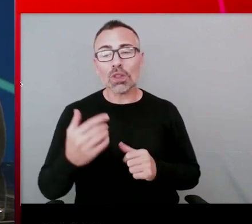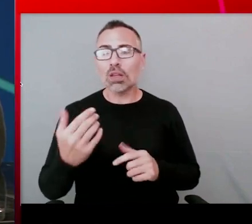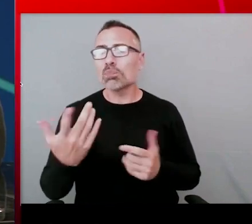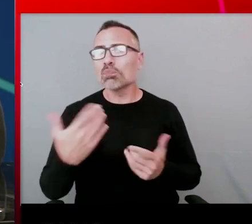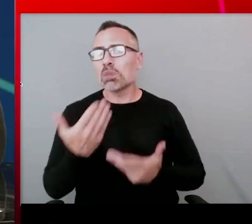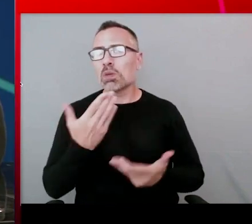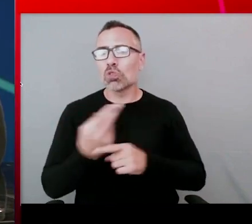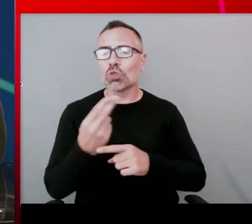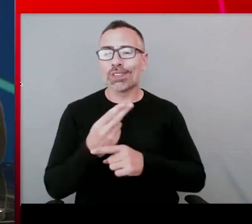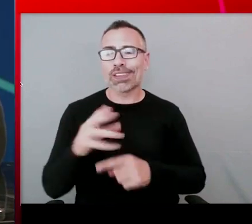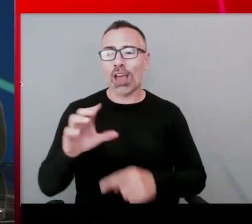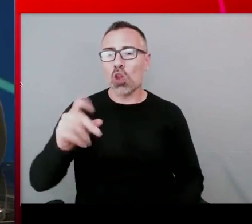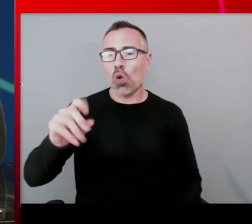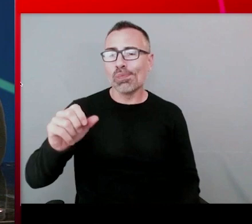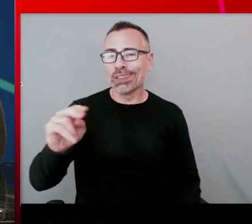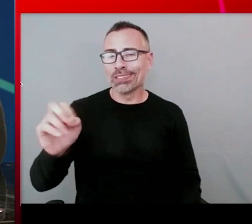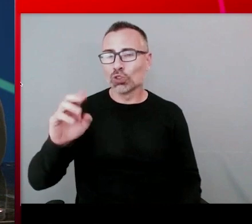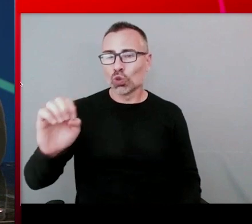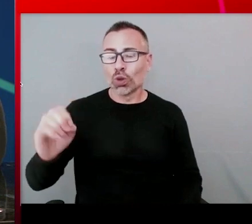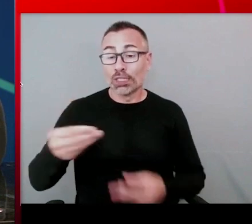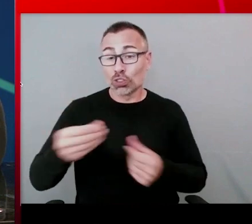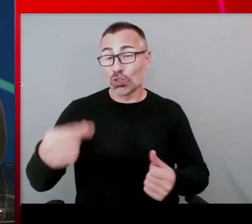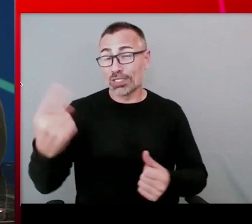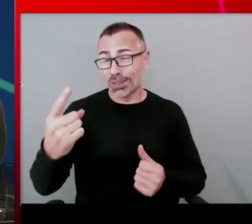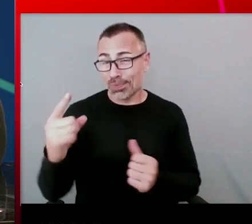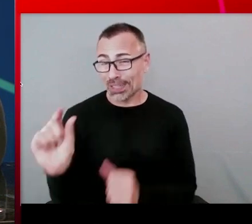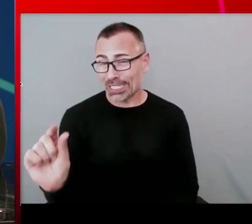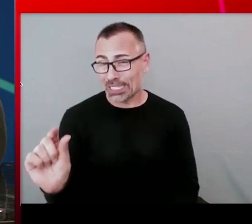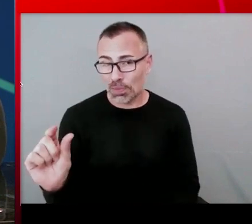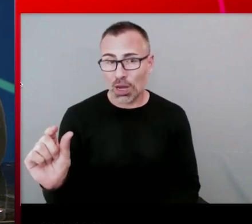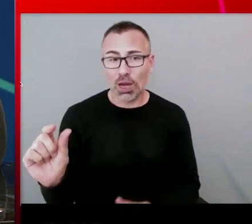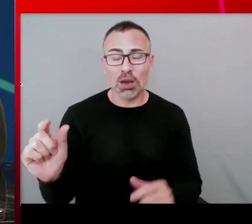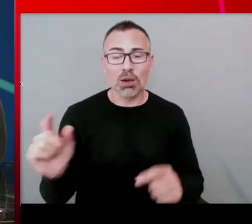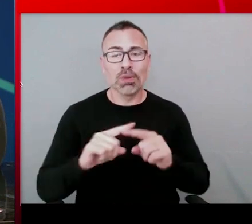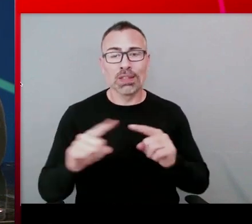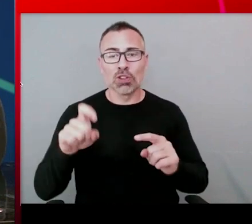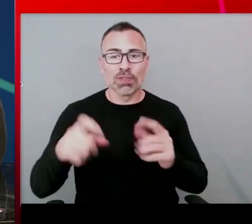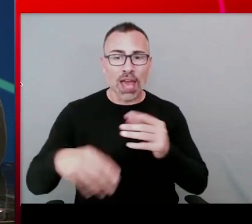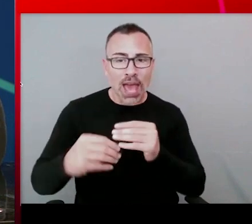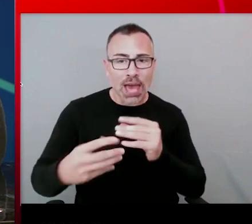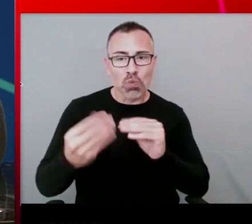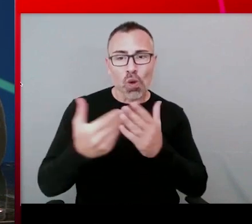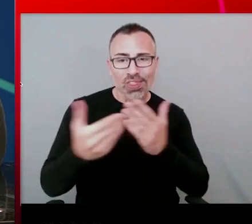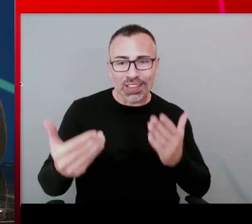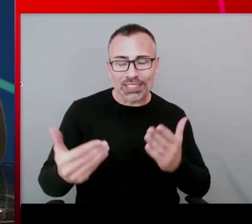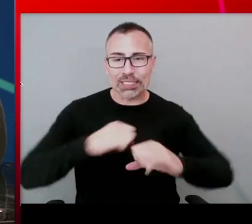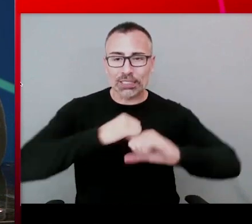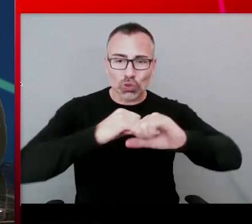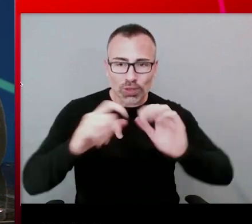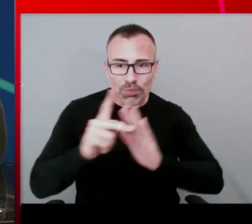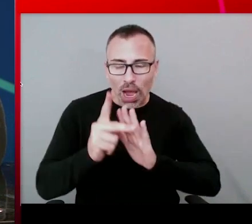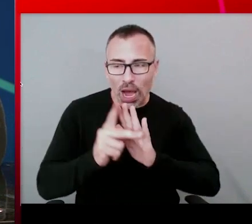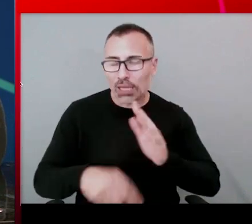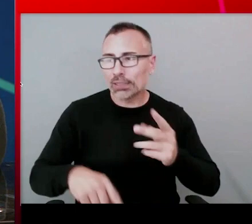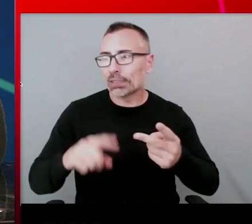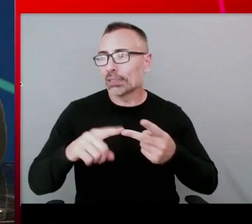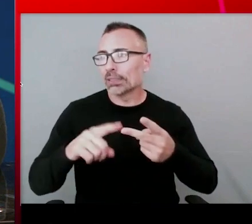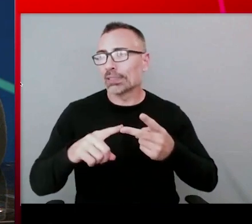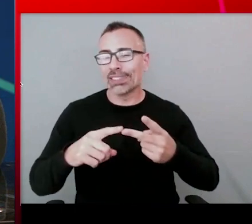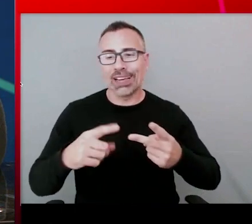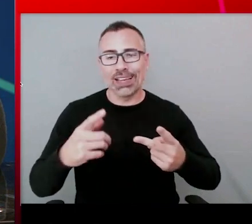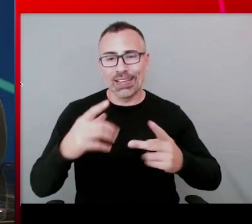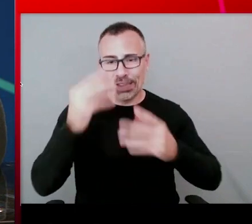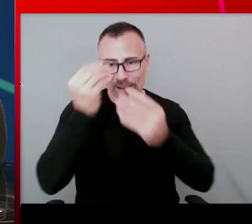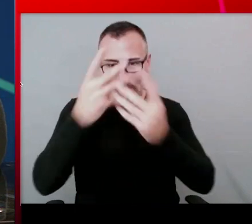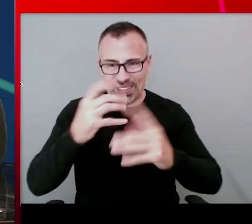you have the need. But then they soon realize that I need so many more things, it's like security policies, and sensitive information